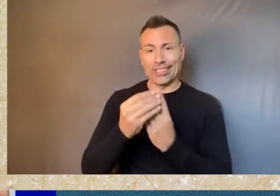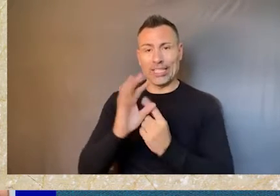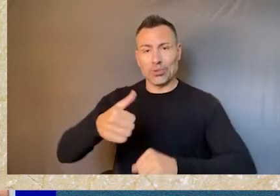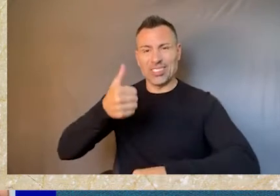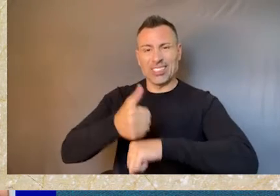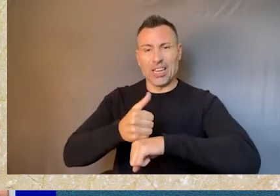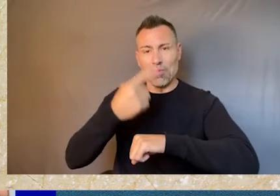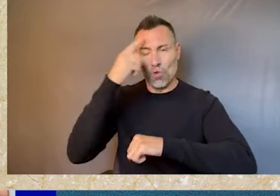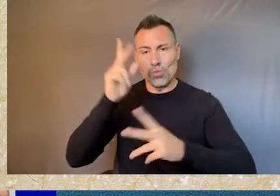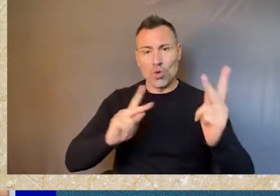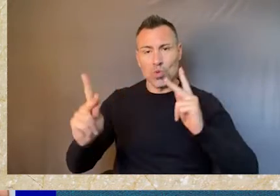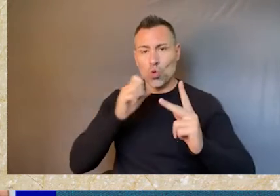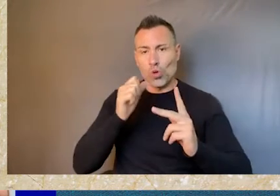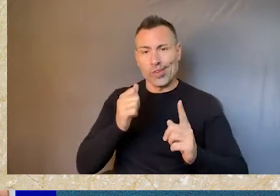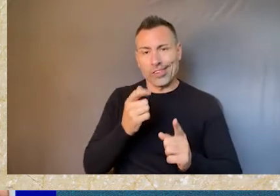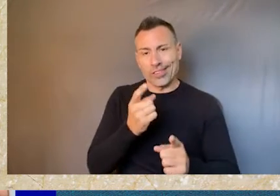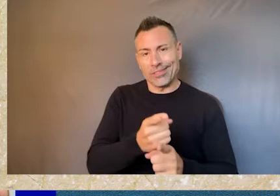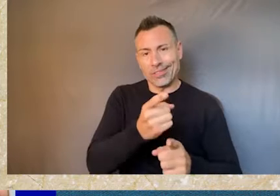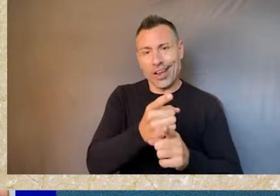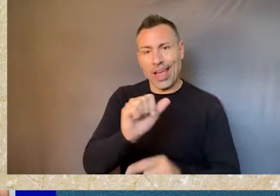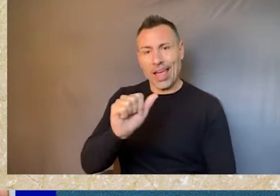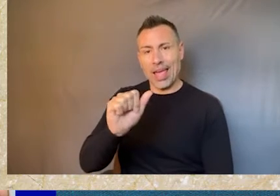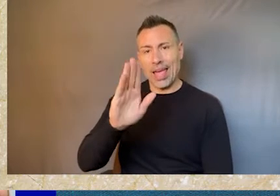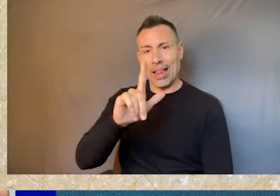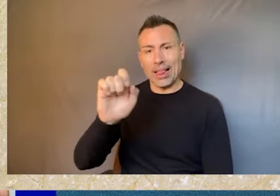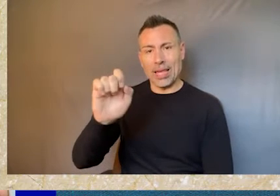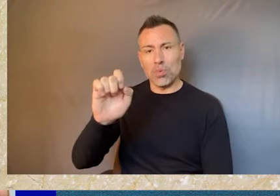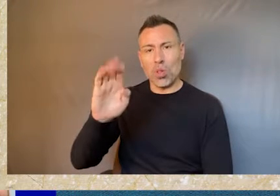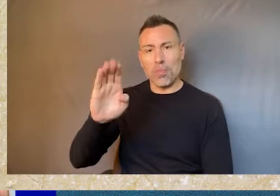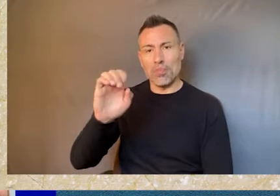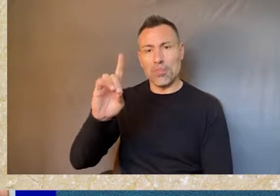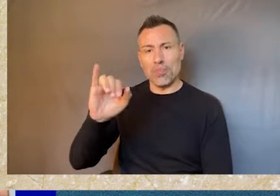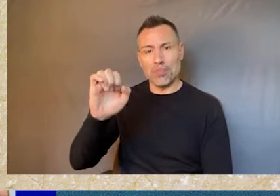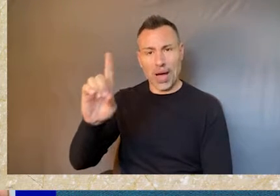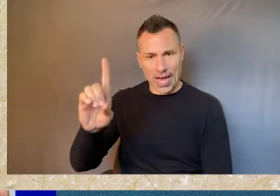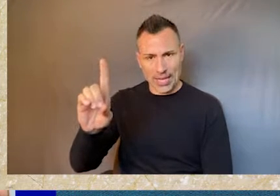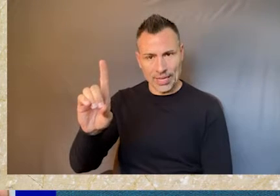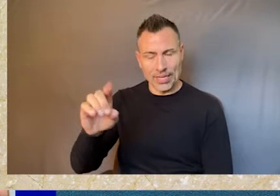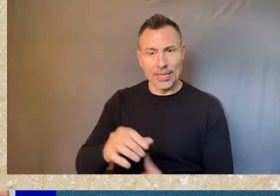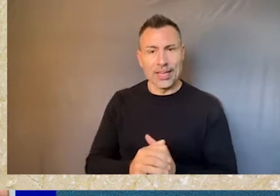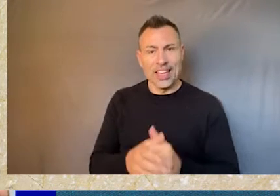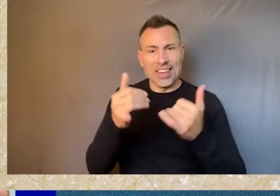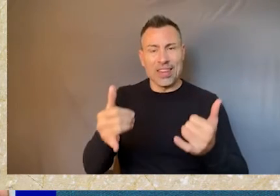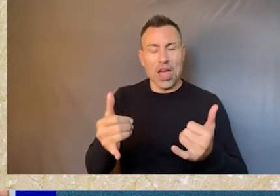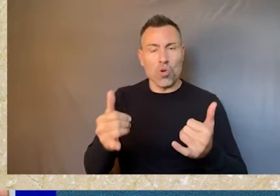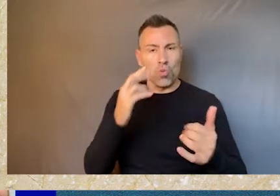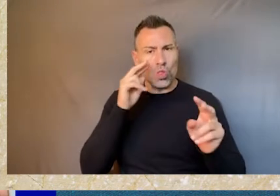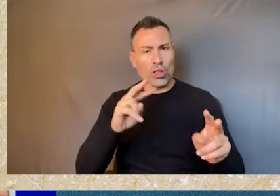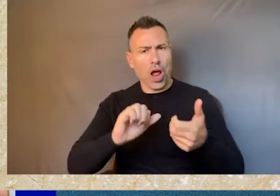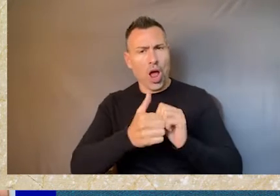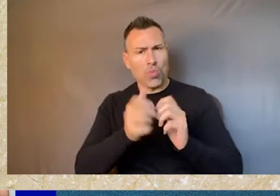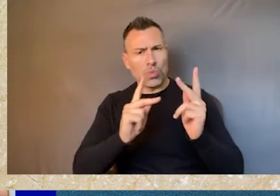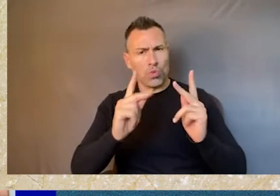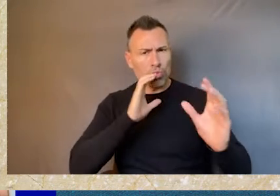and I took you through a brief history of how people communicate and how communication has evolved over time. We discussed ways to make